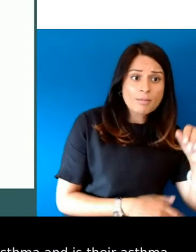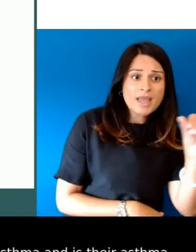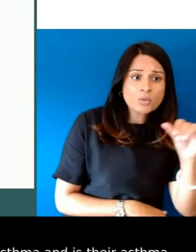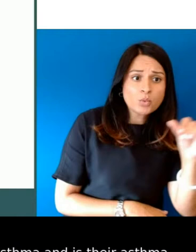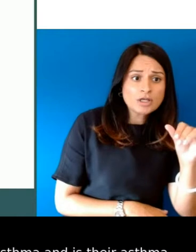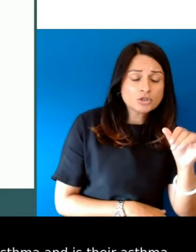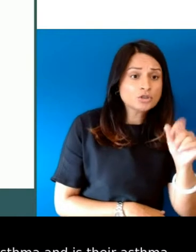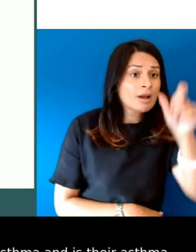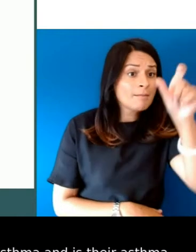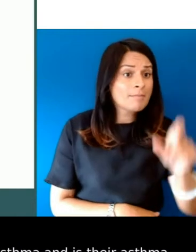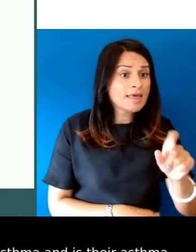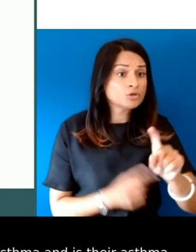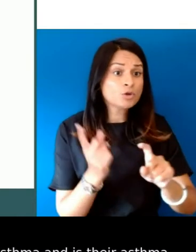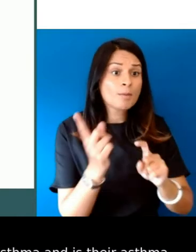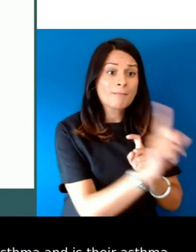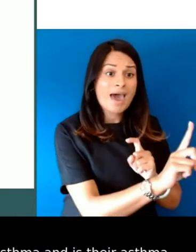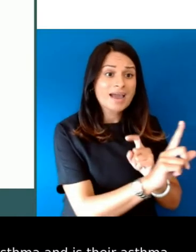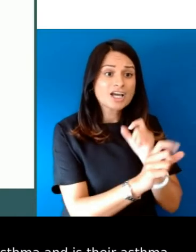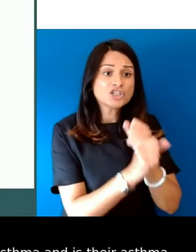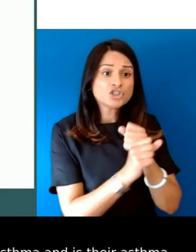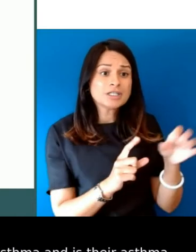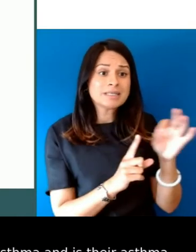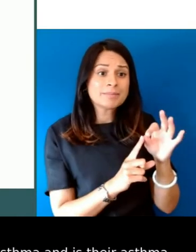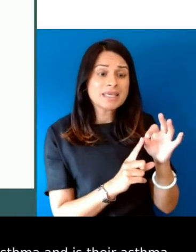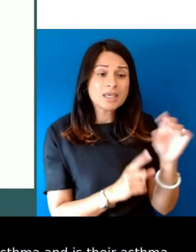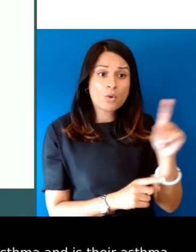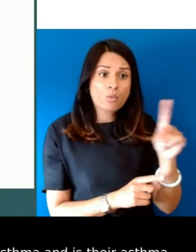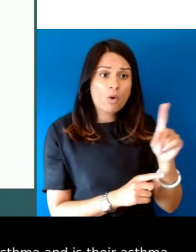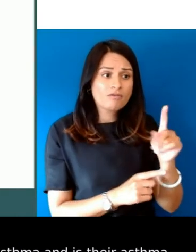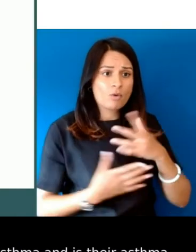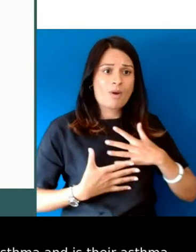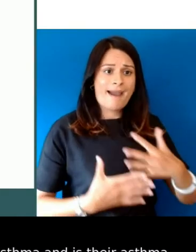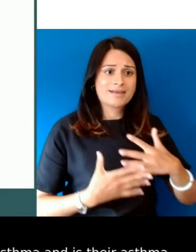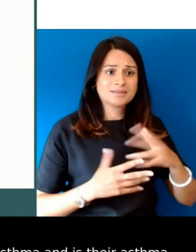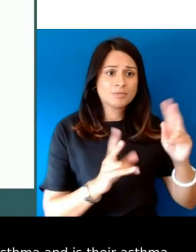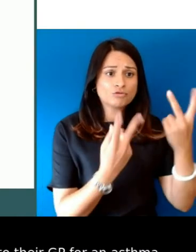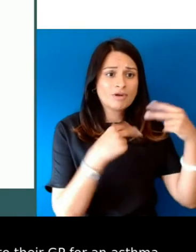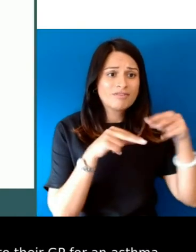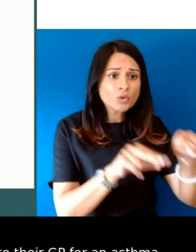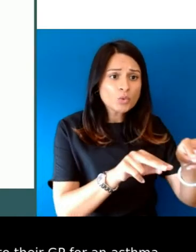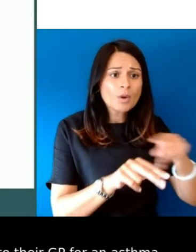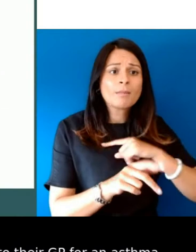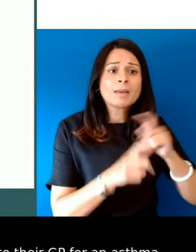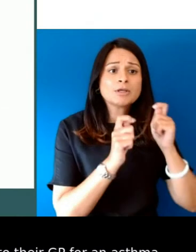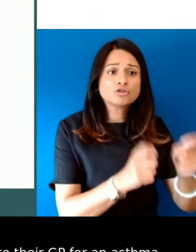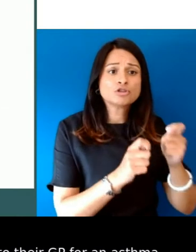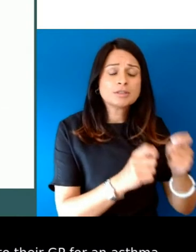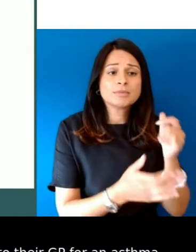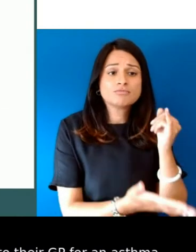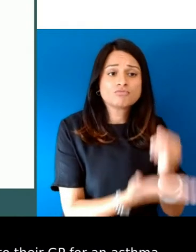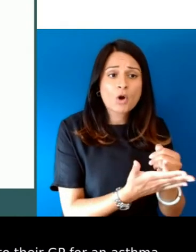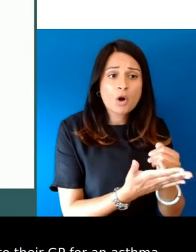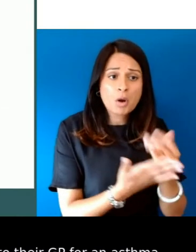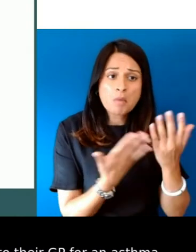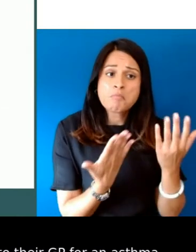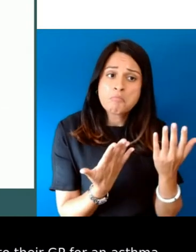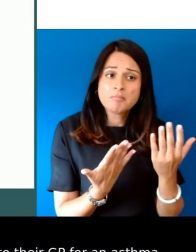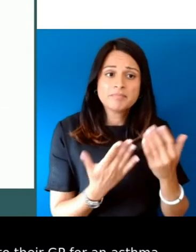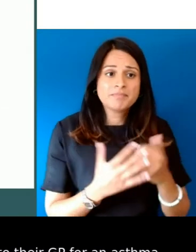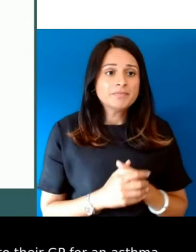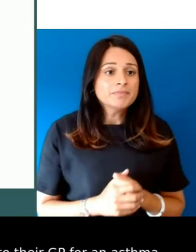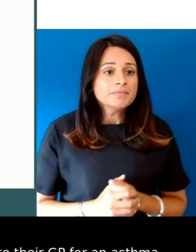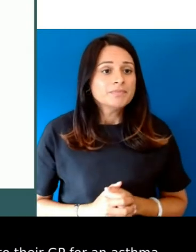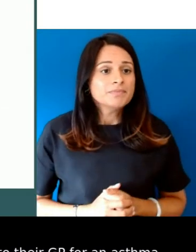to the gp for an asthma review they might not be on the right kind of treatment for that so it's thinking about their whole